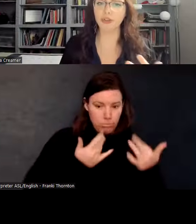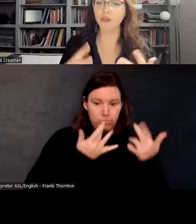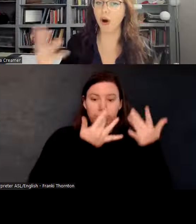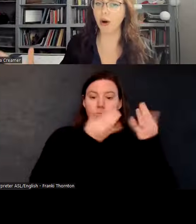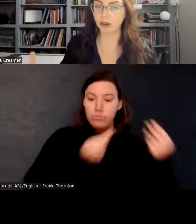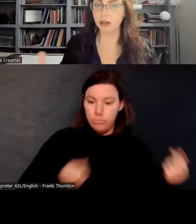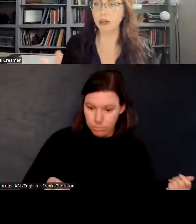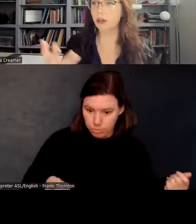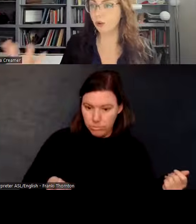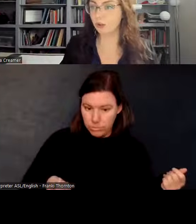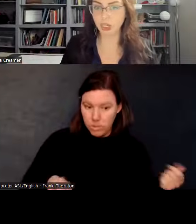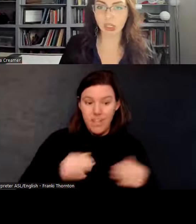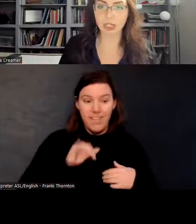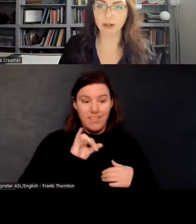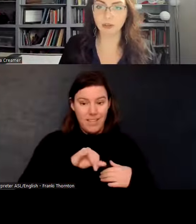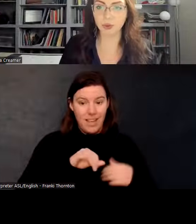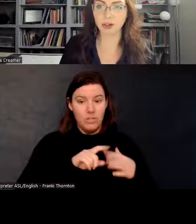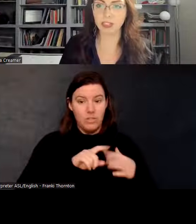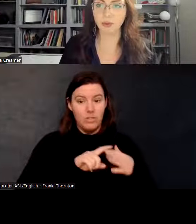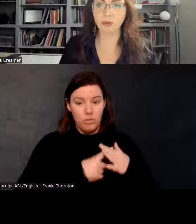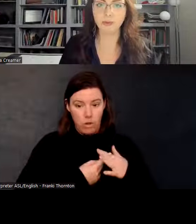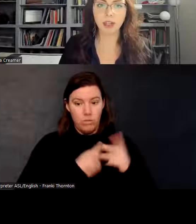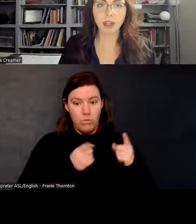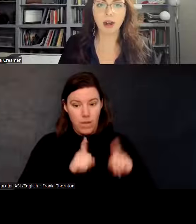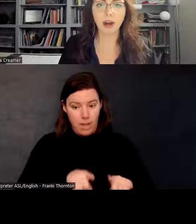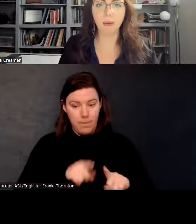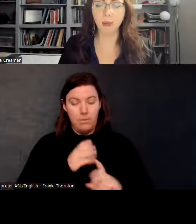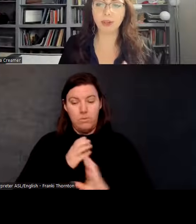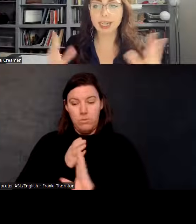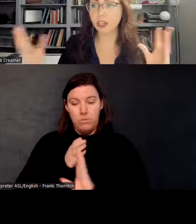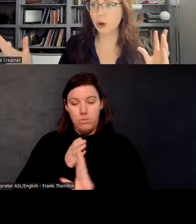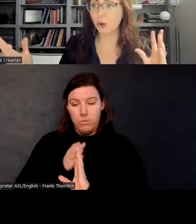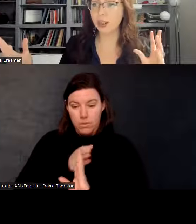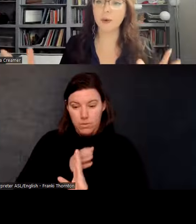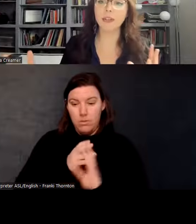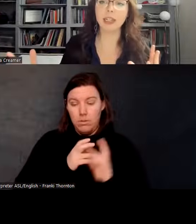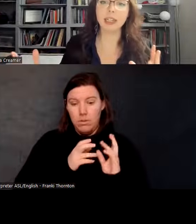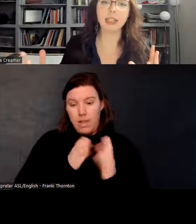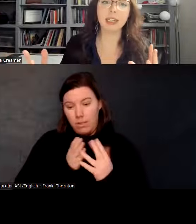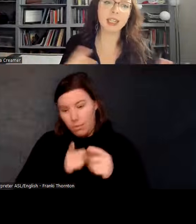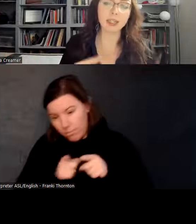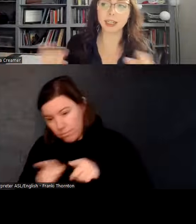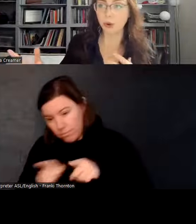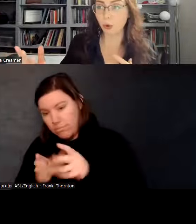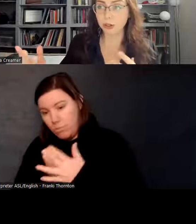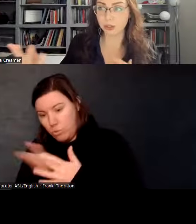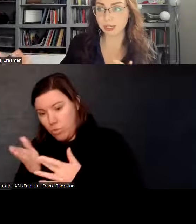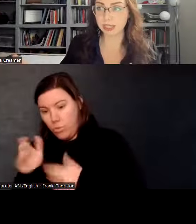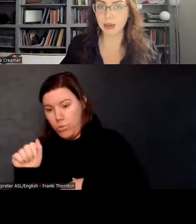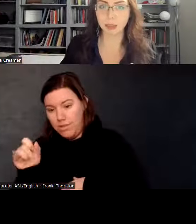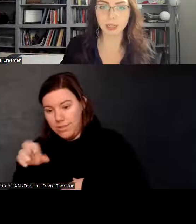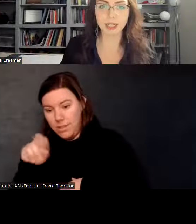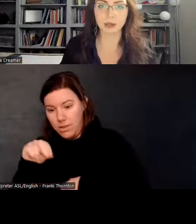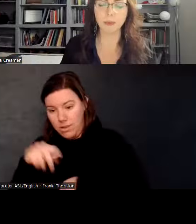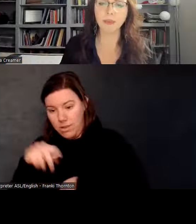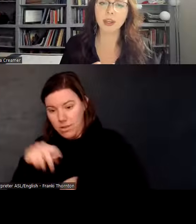a strong local tradition of funerary ritual, which really has no equivalent in the Assyrian core during this